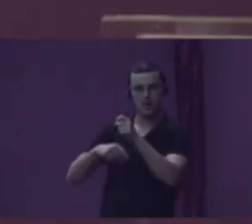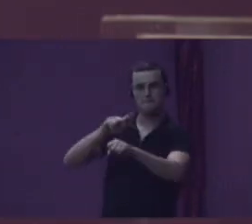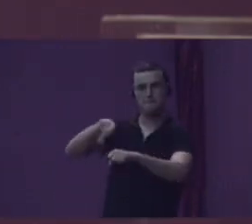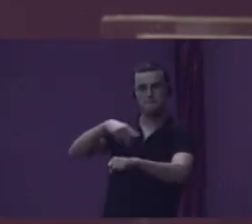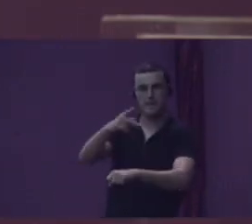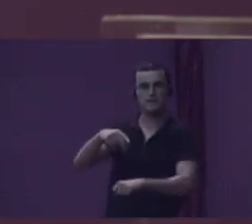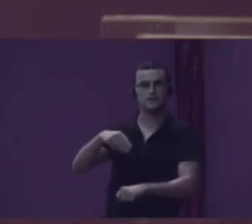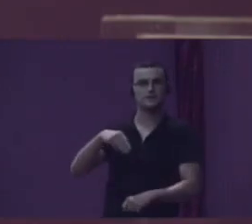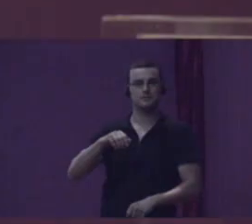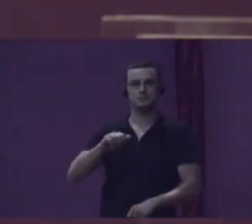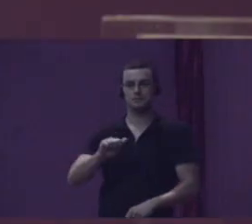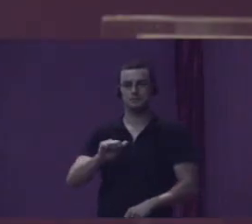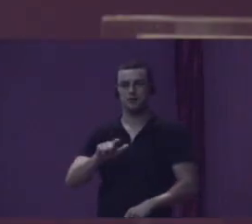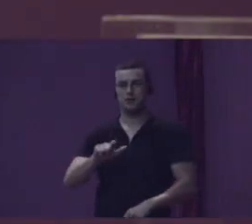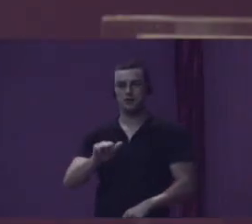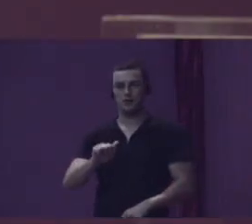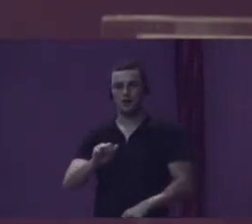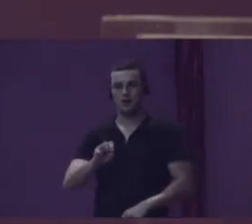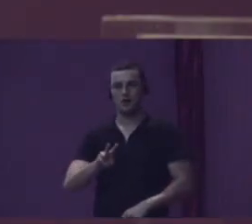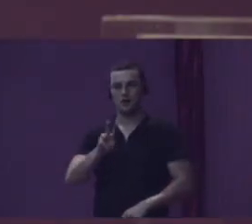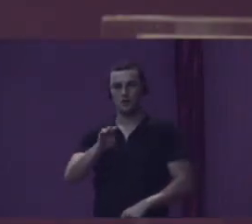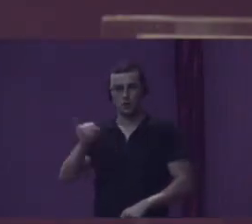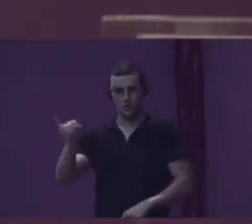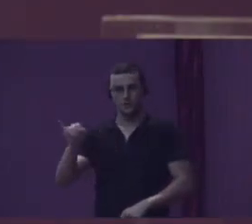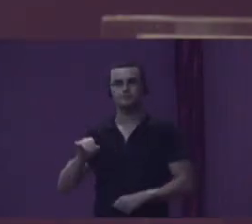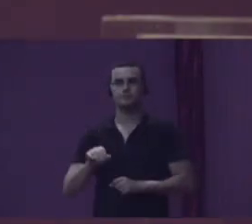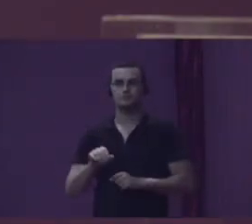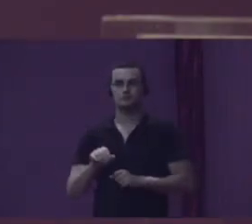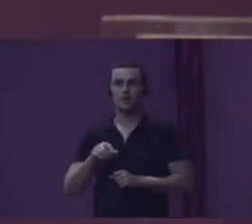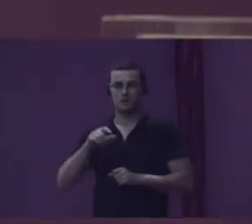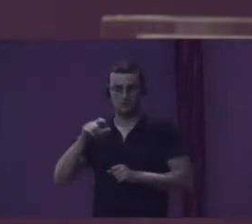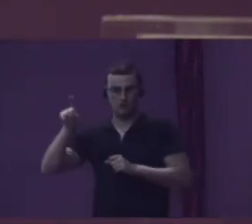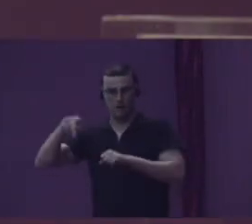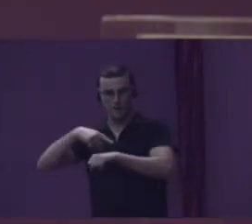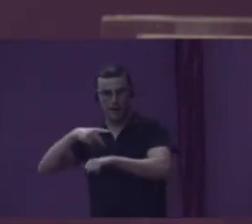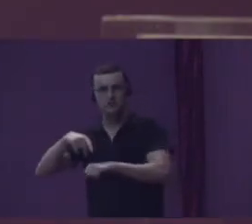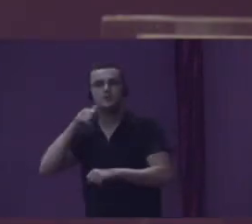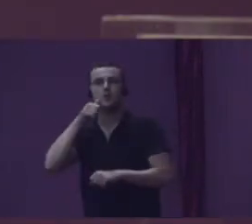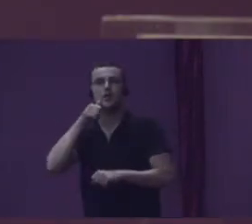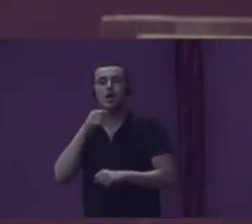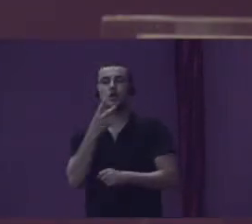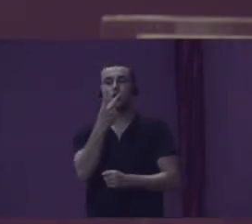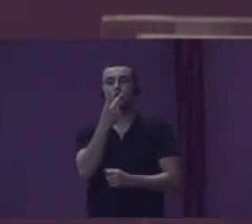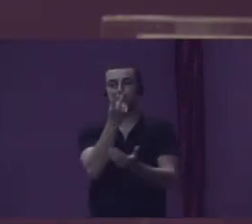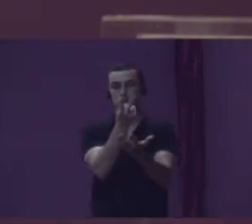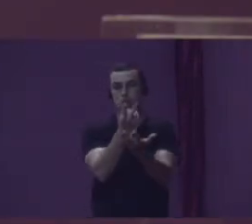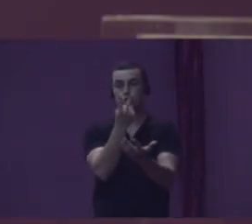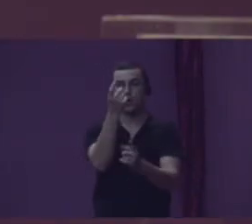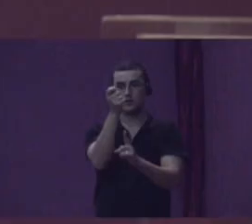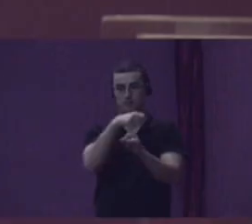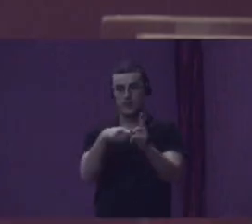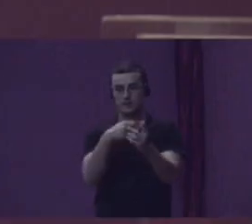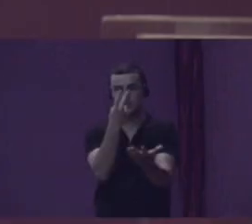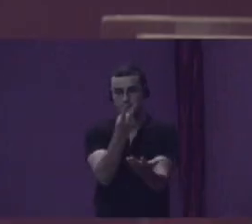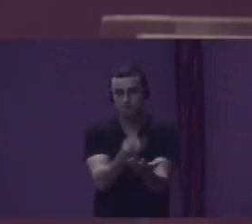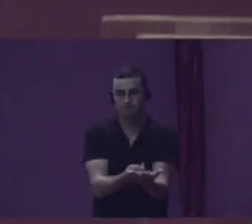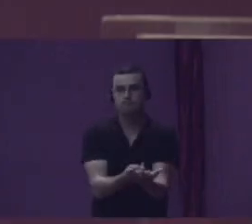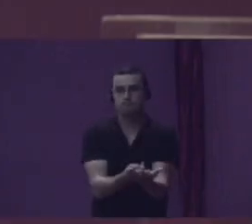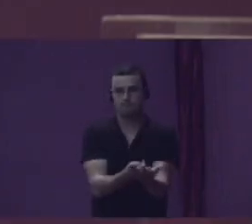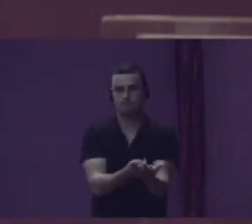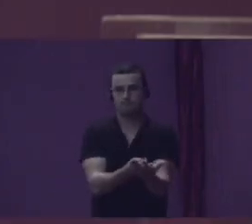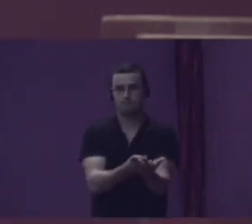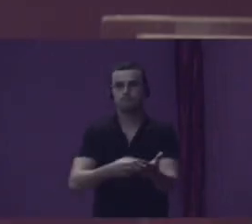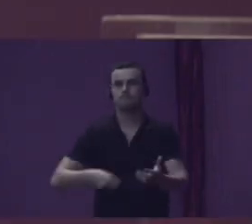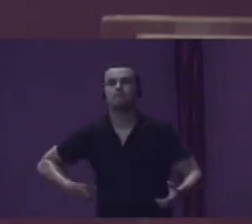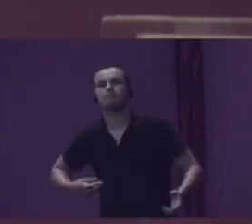while the mother was there for 2 months, during that time, was the baby in the hospital with the mother? What happened in terms